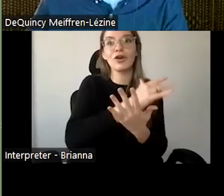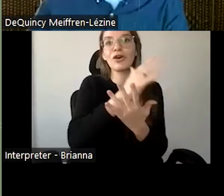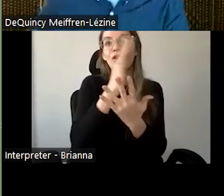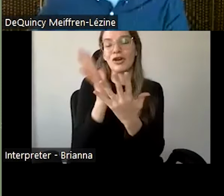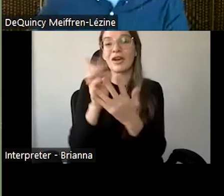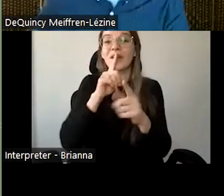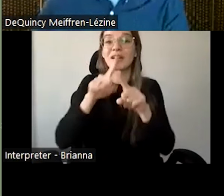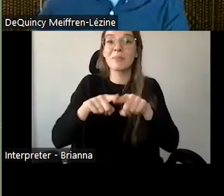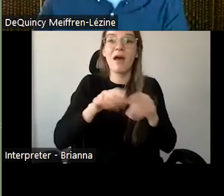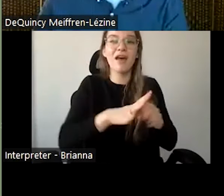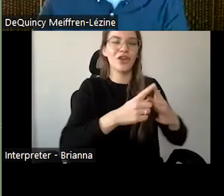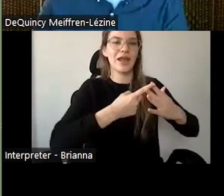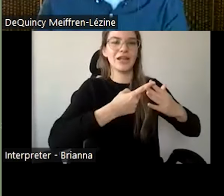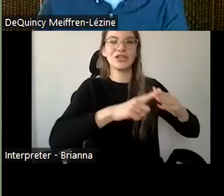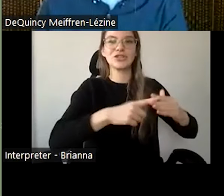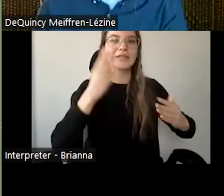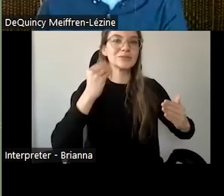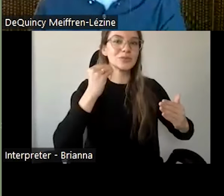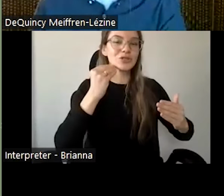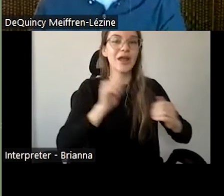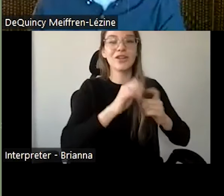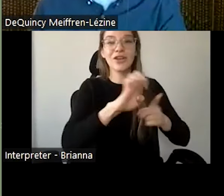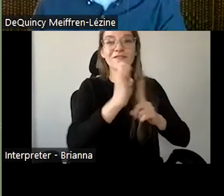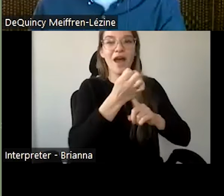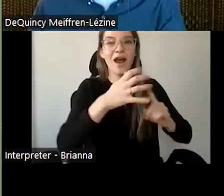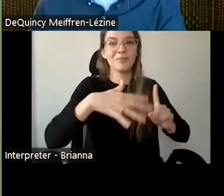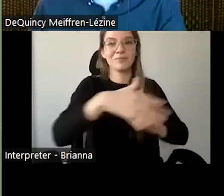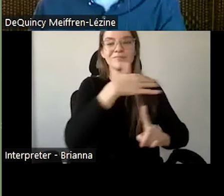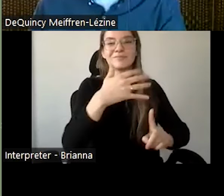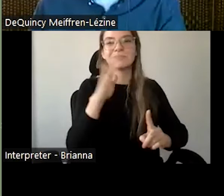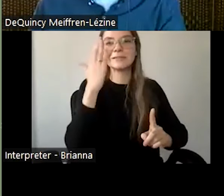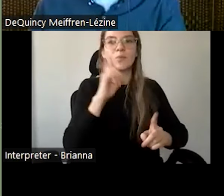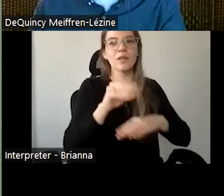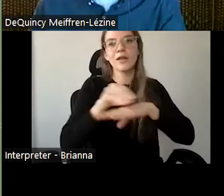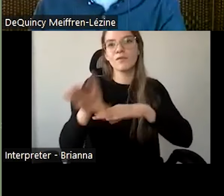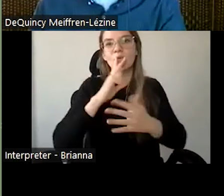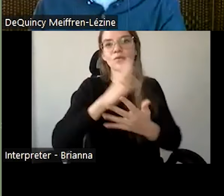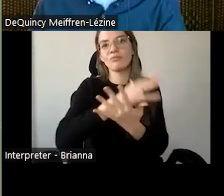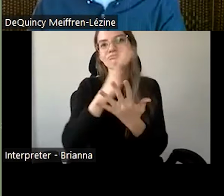those initial experiences and environments might look like.